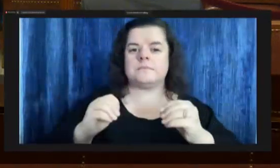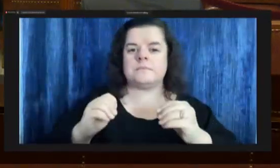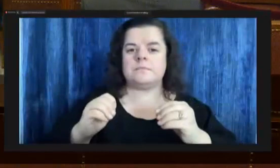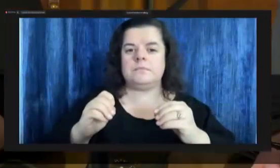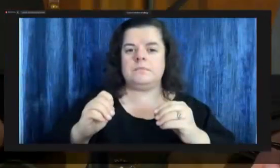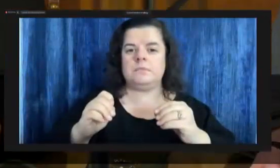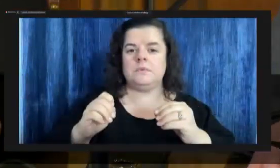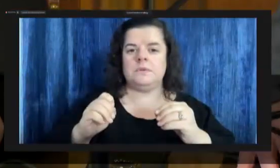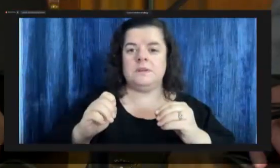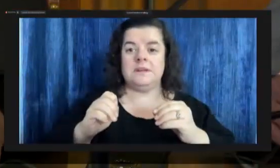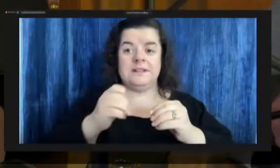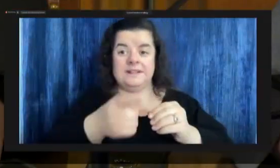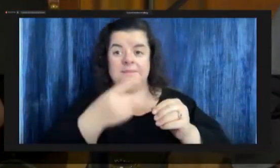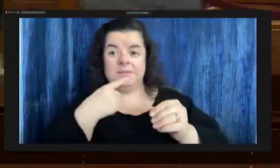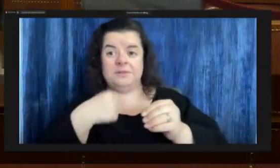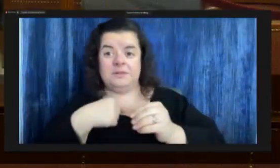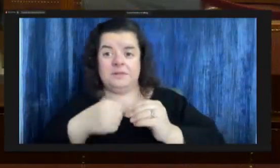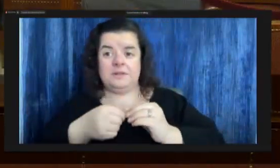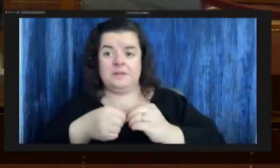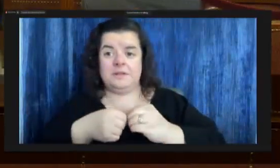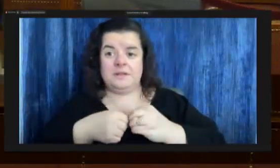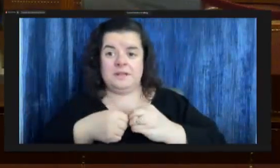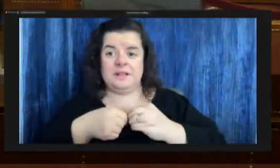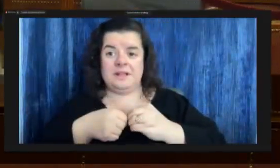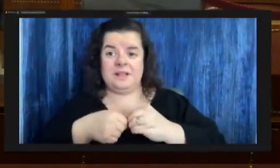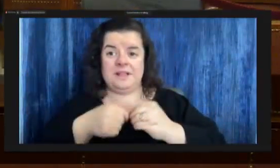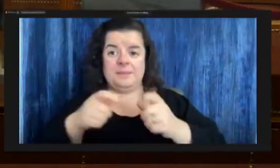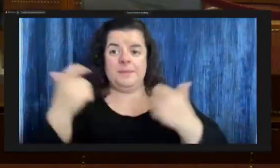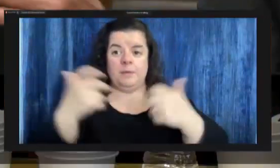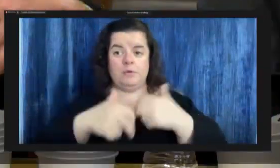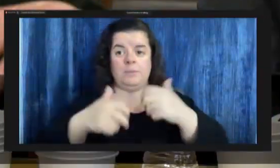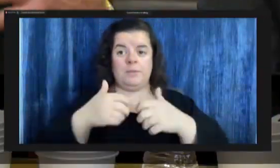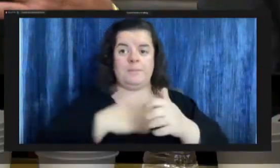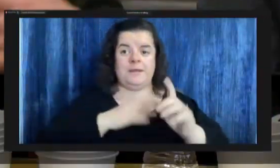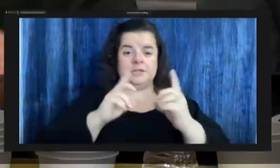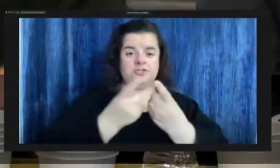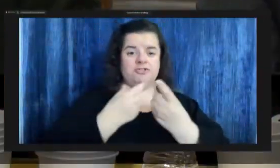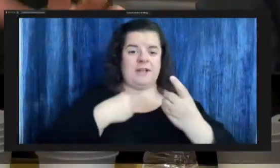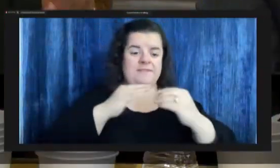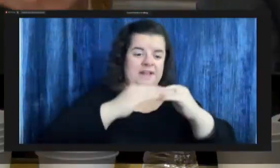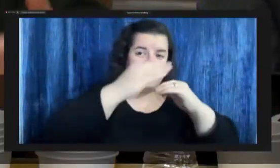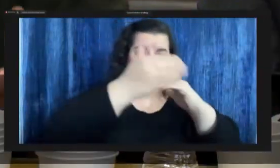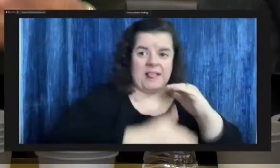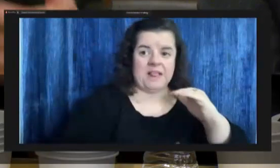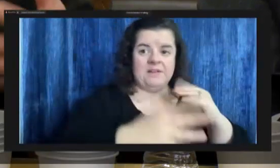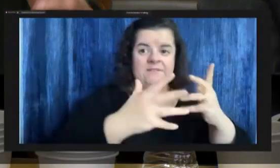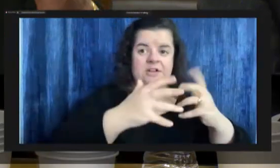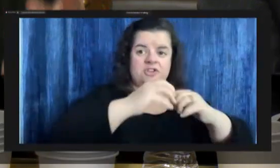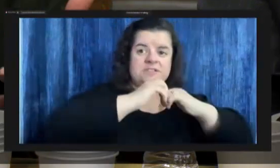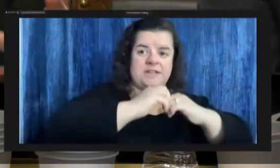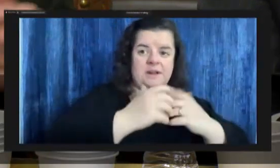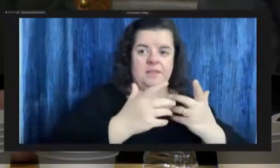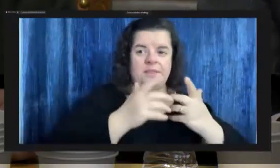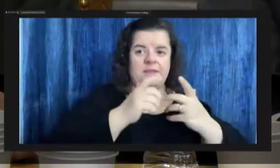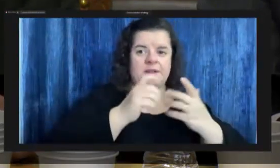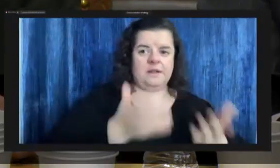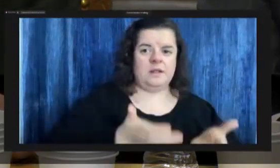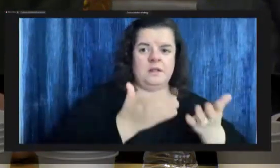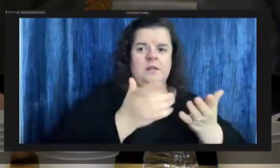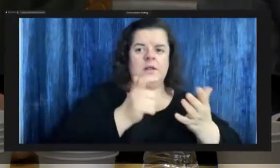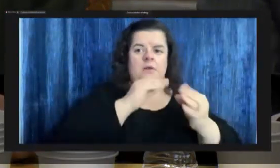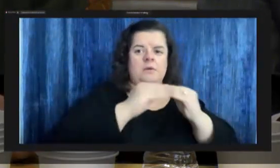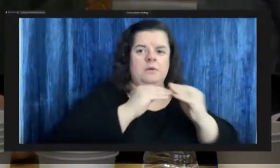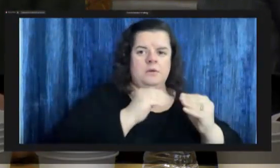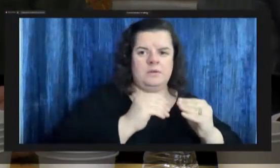by engineers. So you know, that's a major problem in my district. We have these hills, and you know, once they settle, they need pulled up, and then they need repaired, and it's